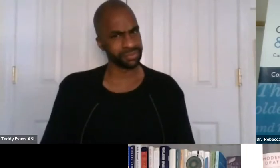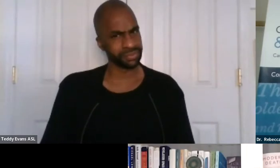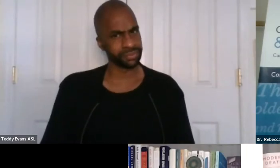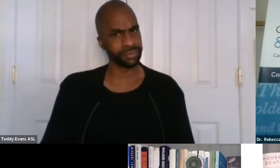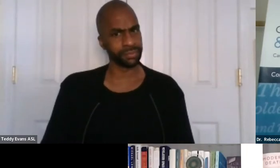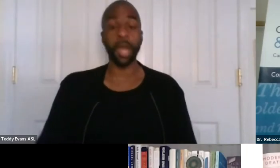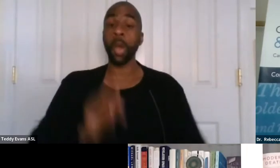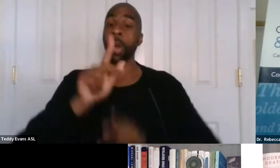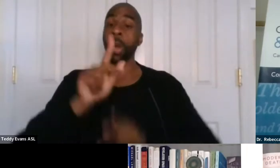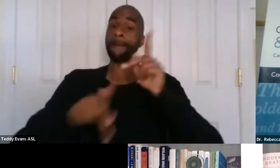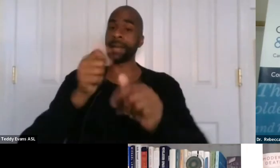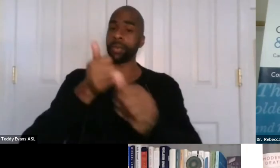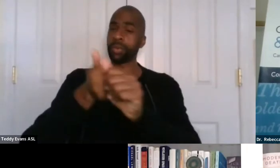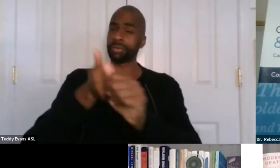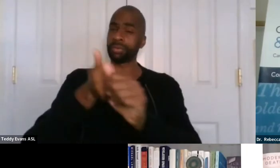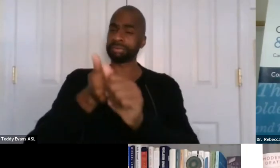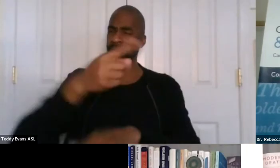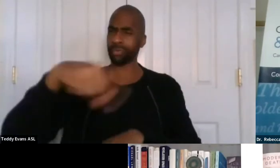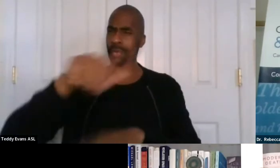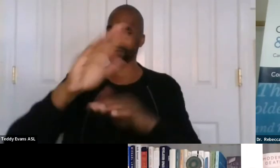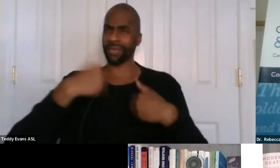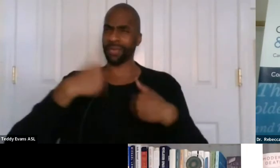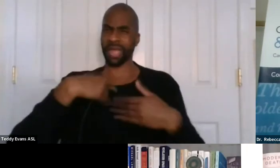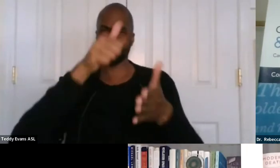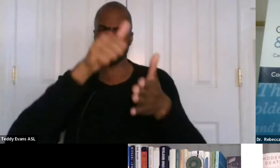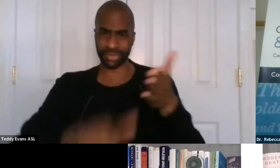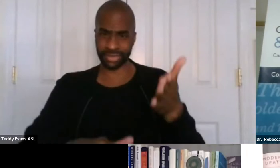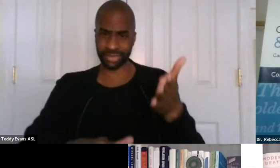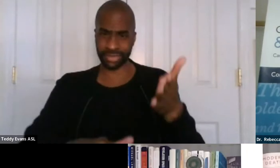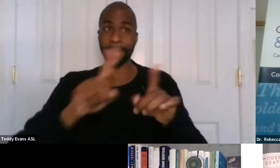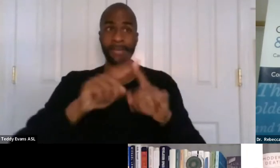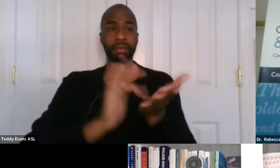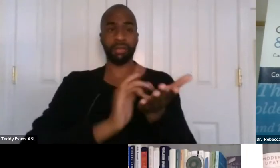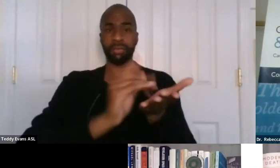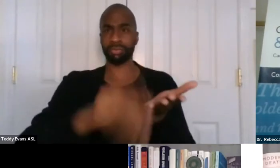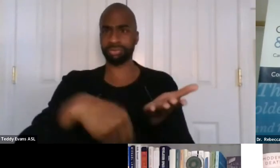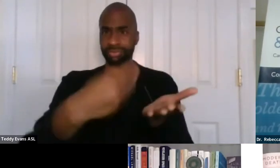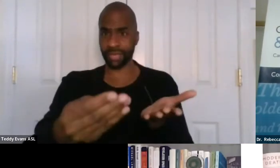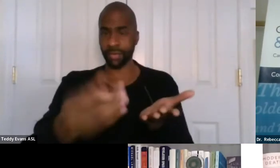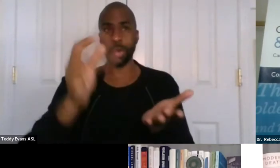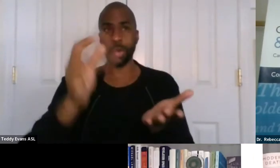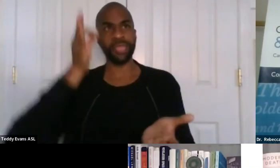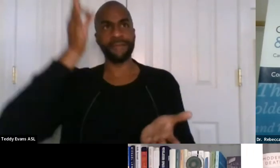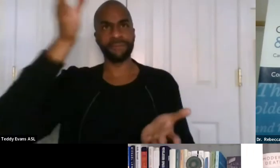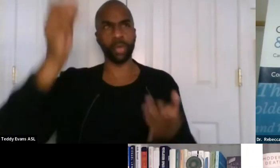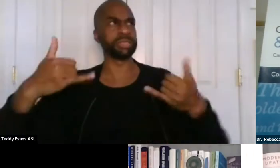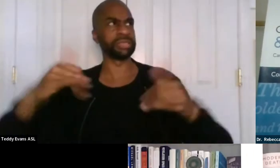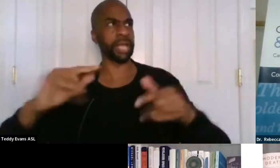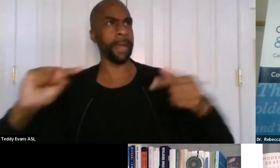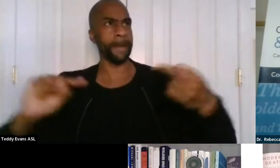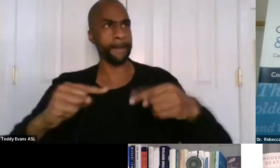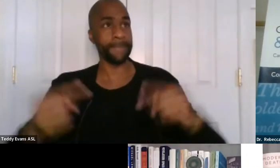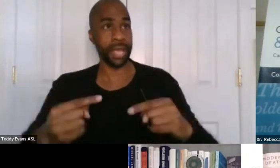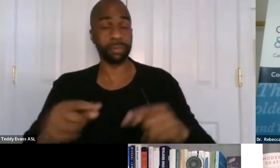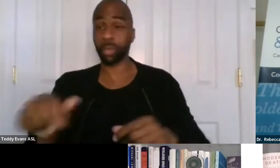in the US who were prescribed opioids end up having more long-term pain if they're given opioids versus those who weren't given opioids. I